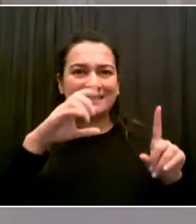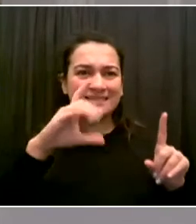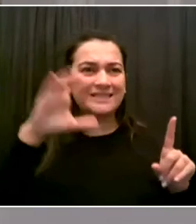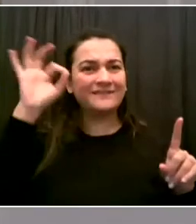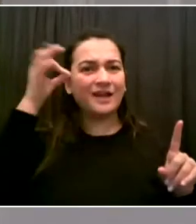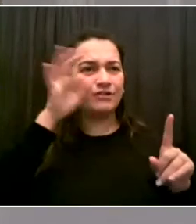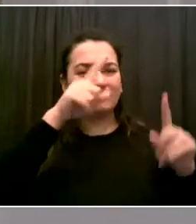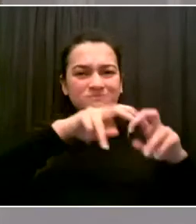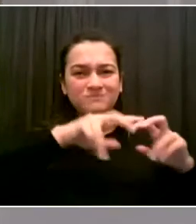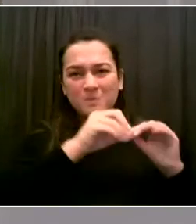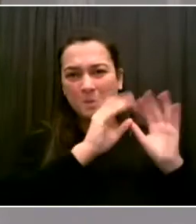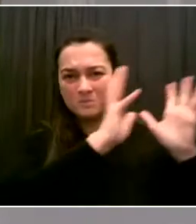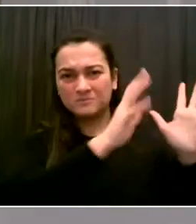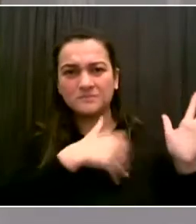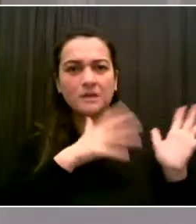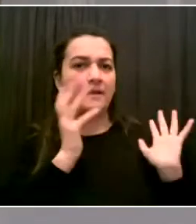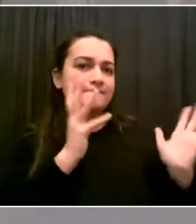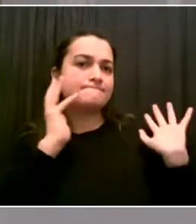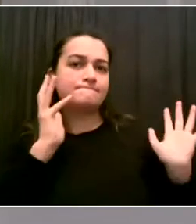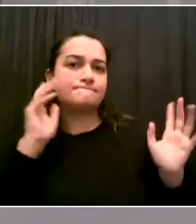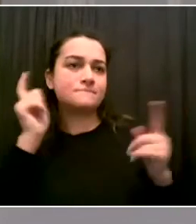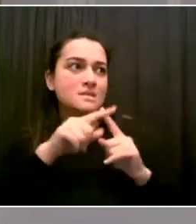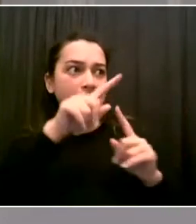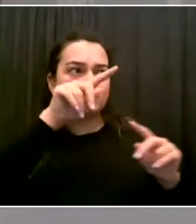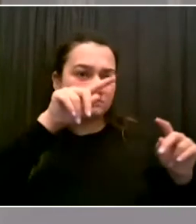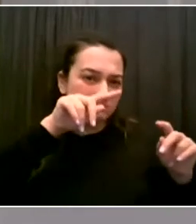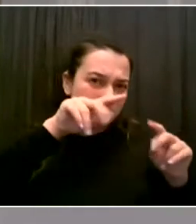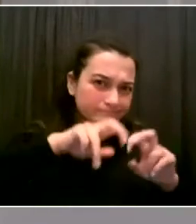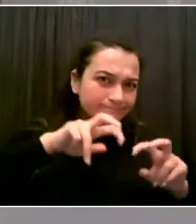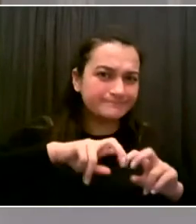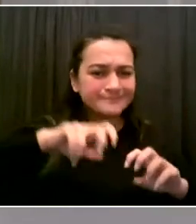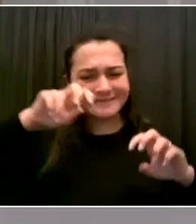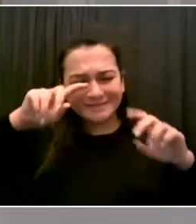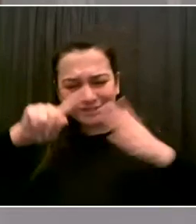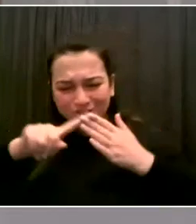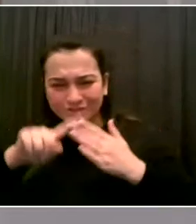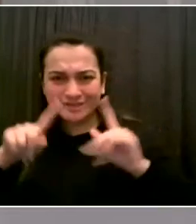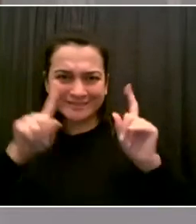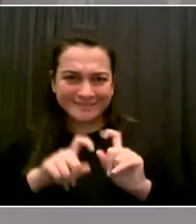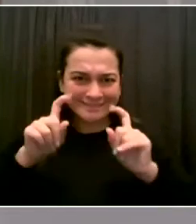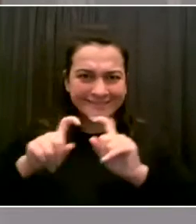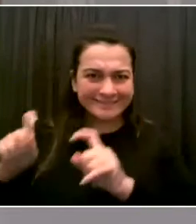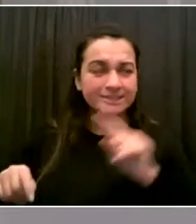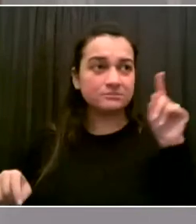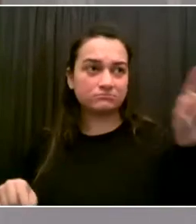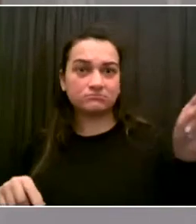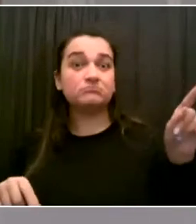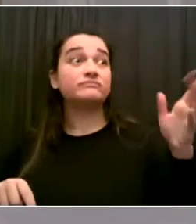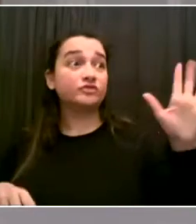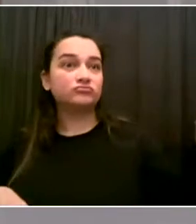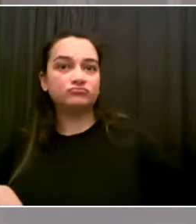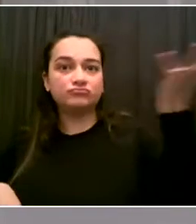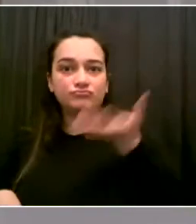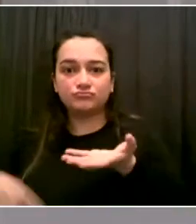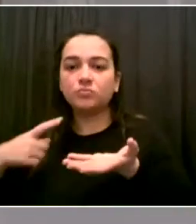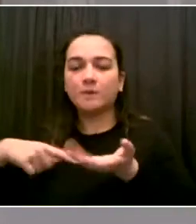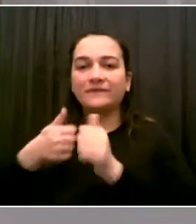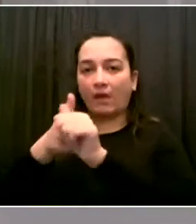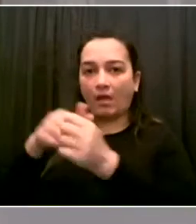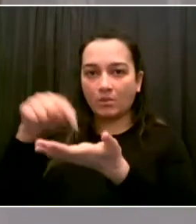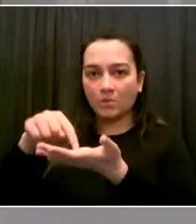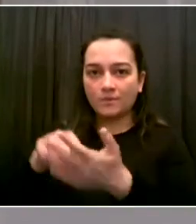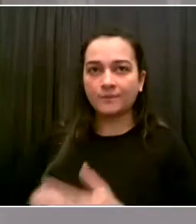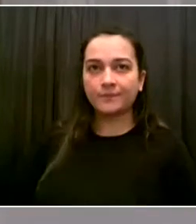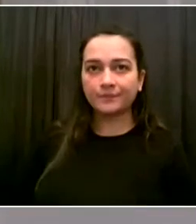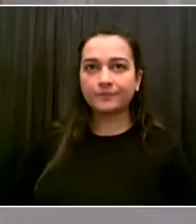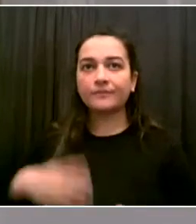world evidence from the UK, from Israel, that a single dose is effective. But we have also seen at the same time studies